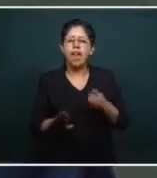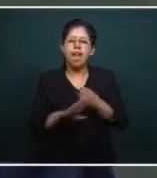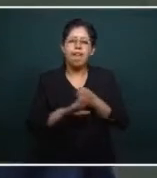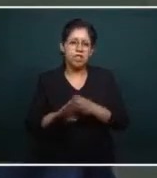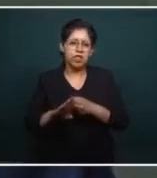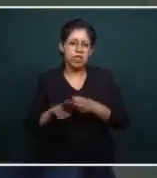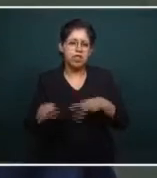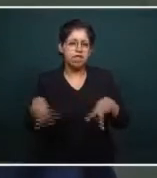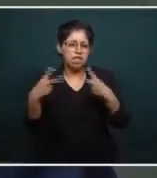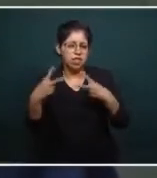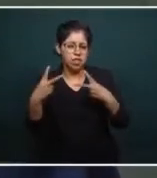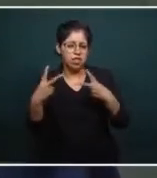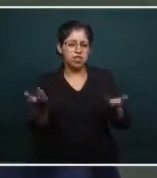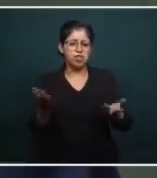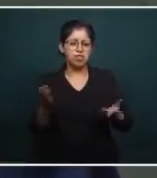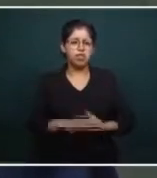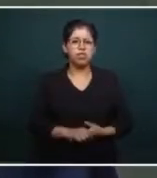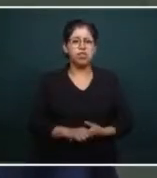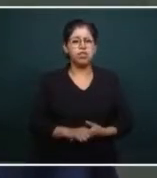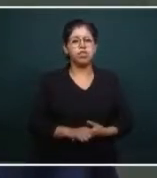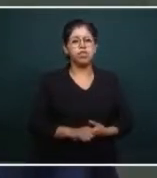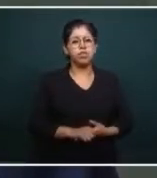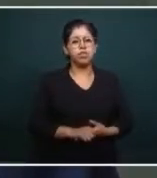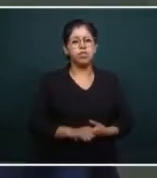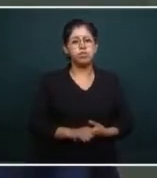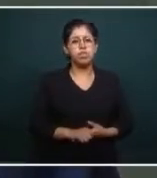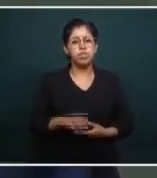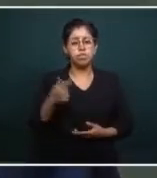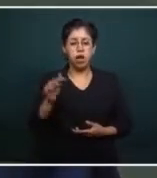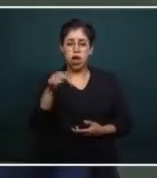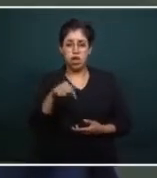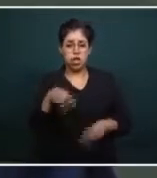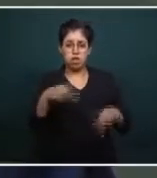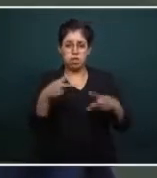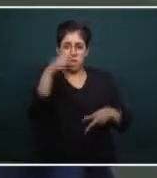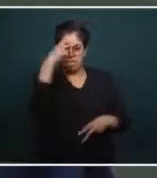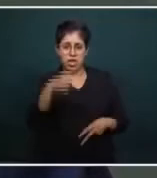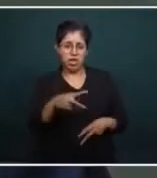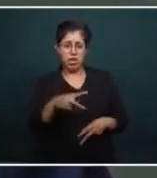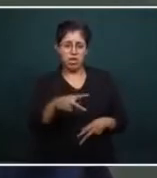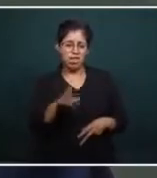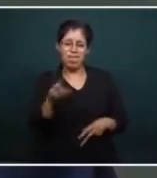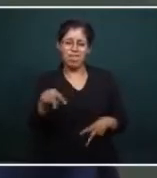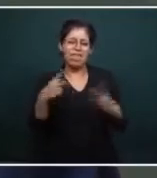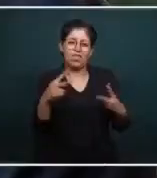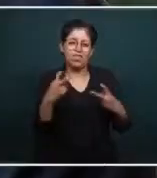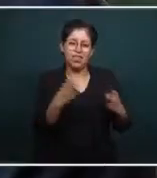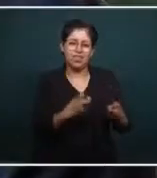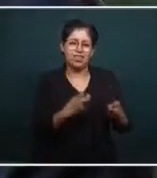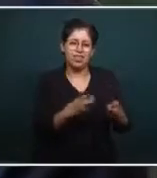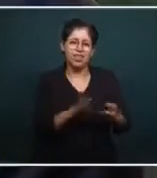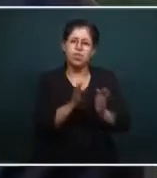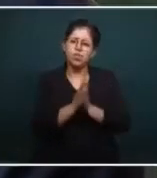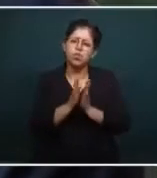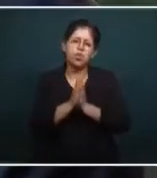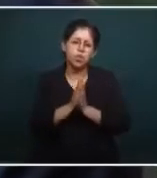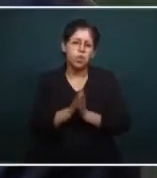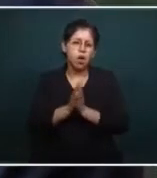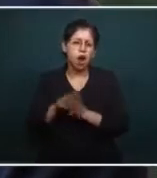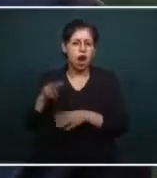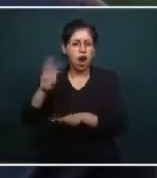pasa That should not en happen, nuestro país. and that does not happen in También our de manera country. muy respetuosa, And also in a hasta podríamos